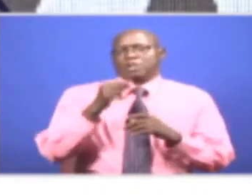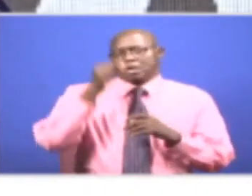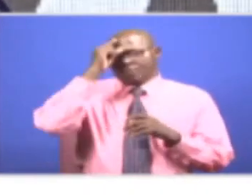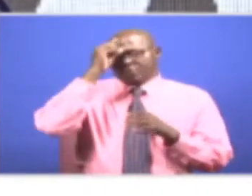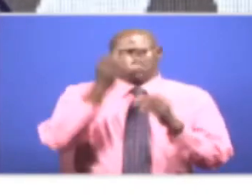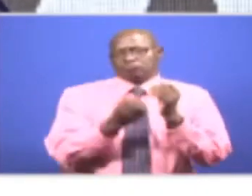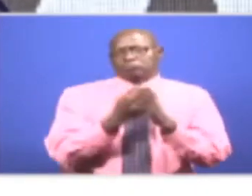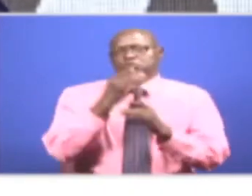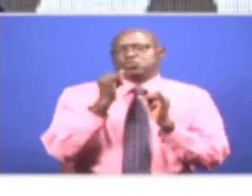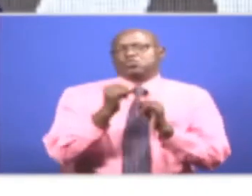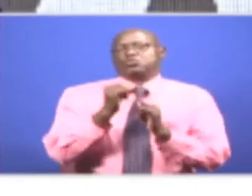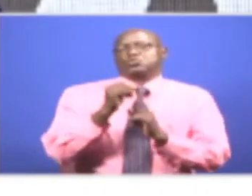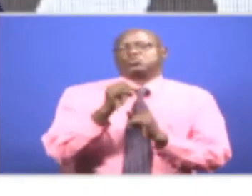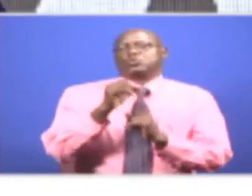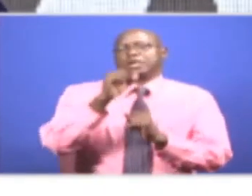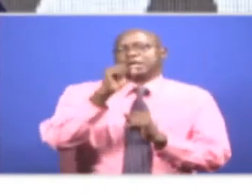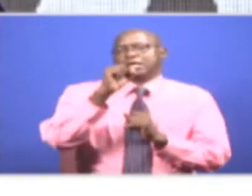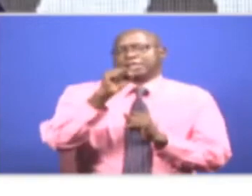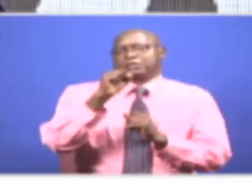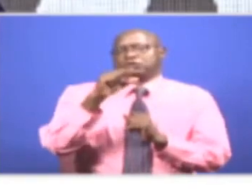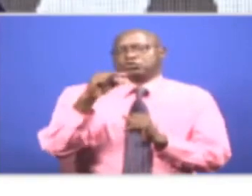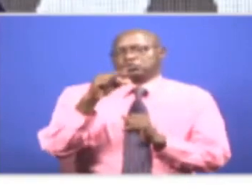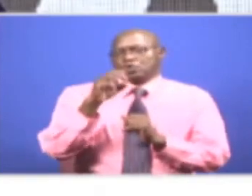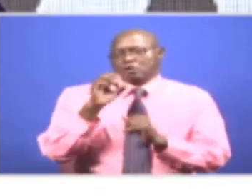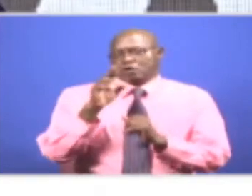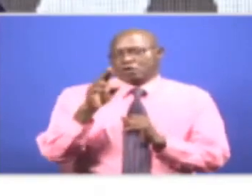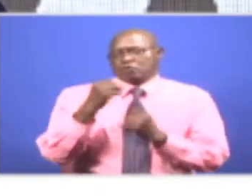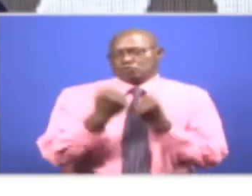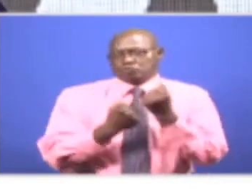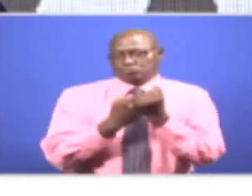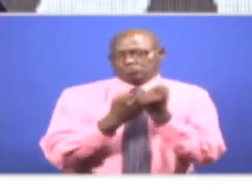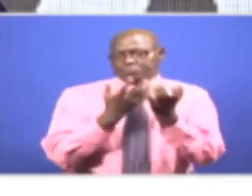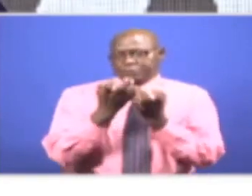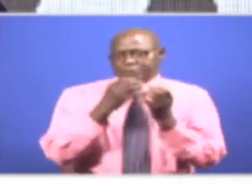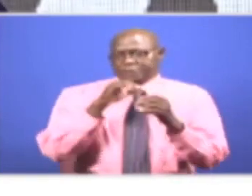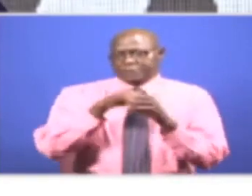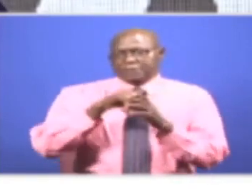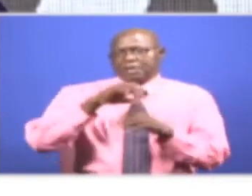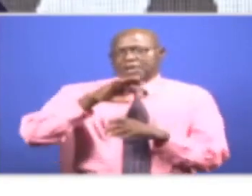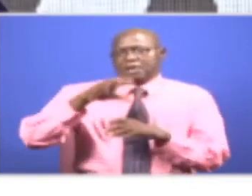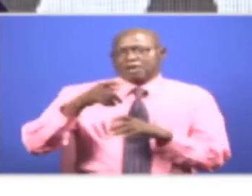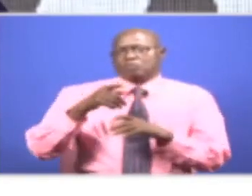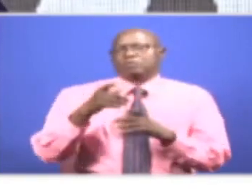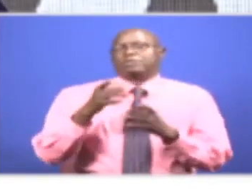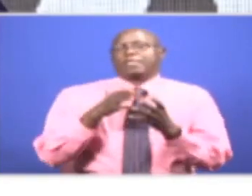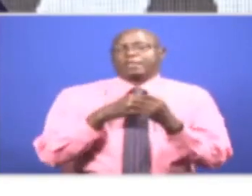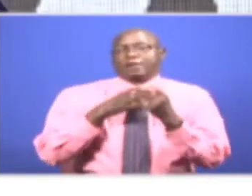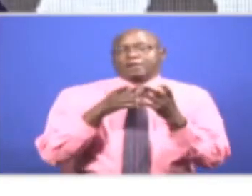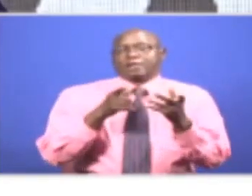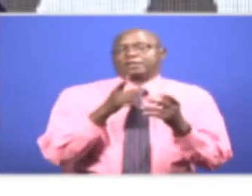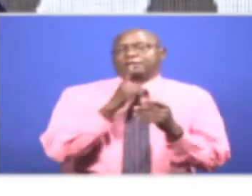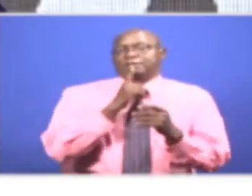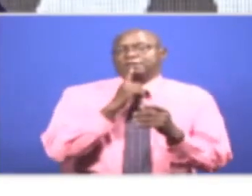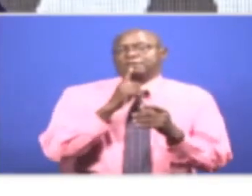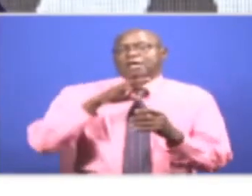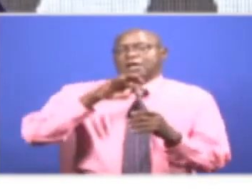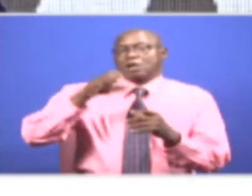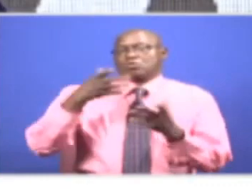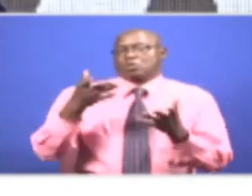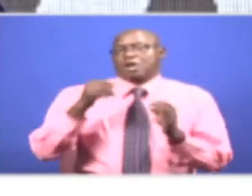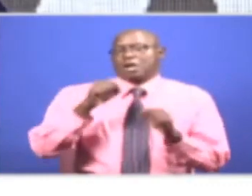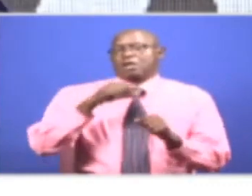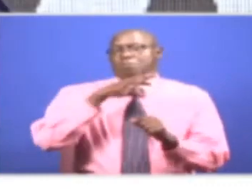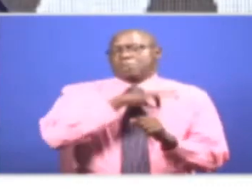train station in efforts to boost trade in the county. Welcoming the move, the leaders say that the county can now benefit